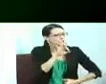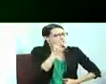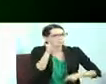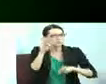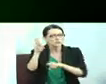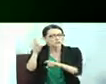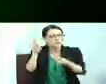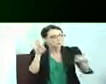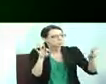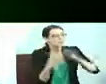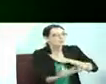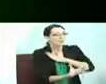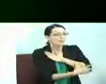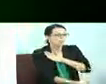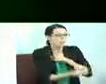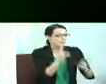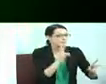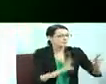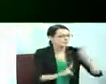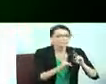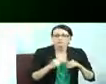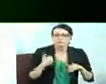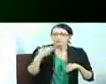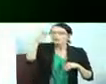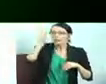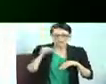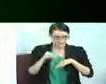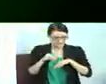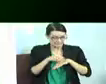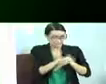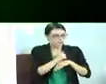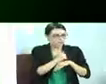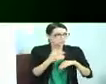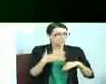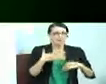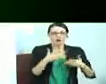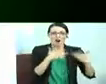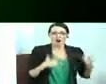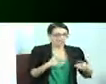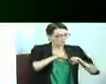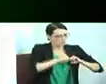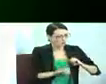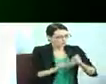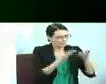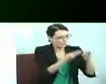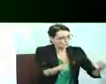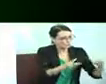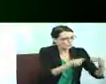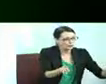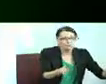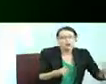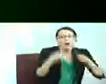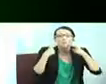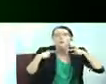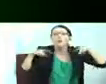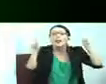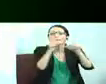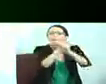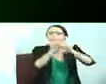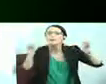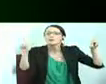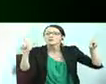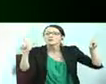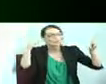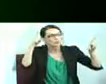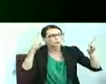poor. God has sent me to heal the brokenhearted, to proclaim liberty